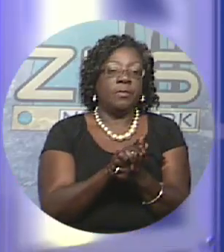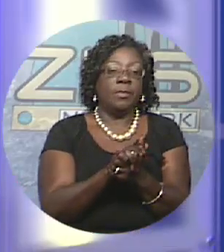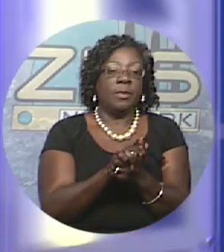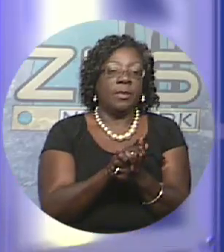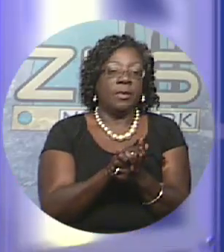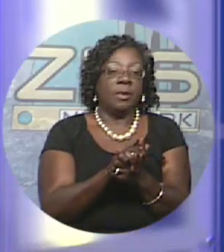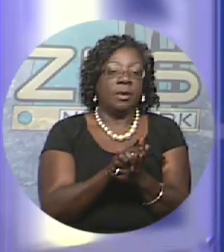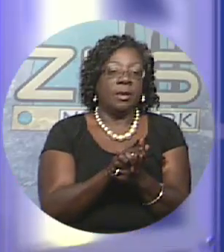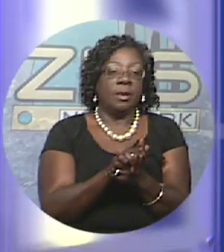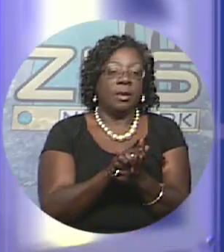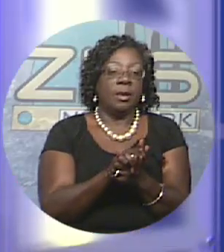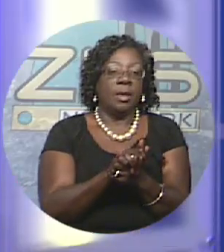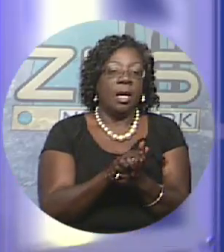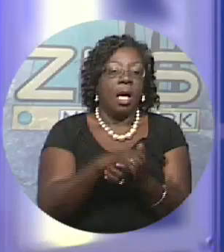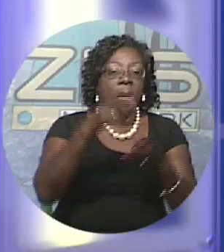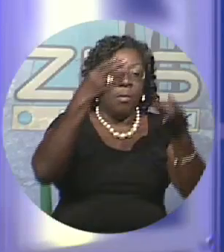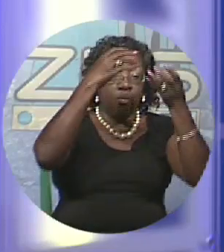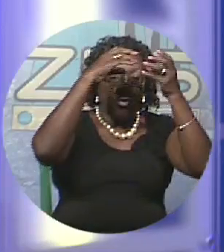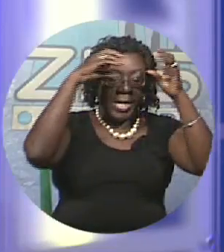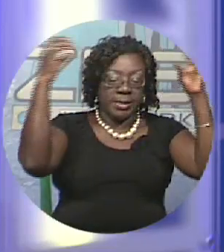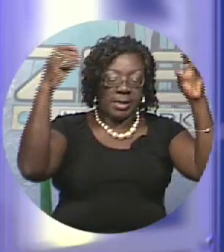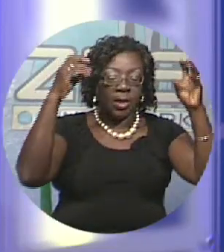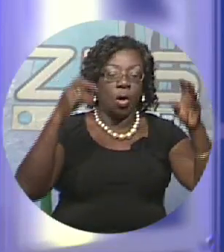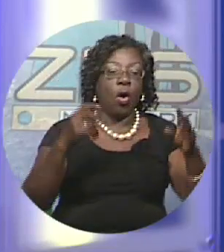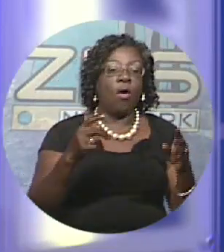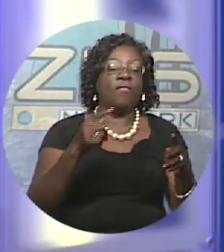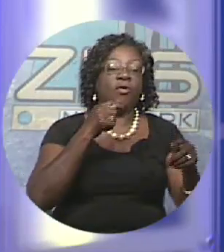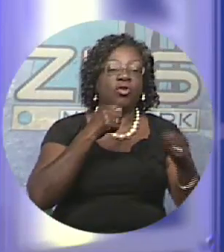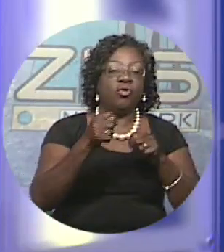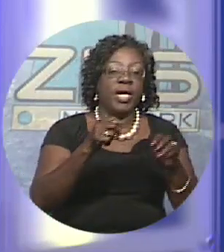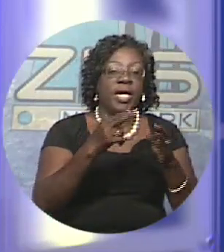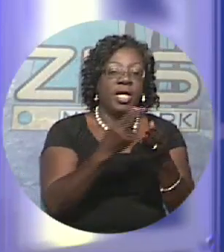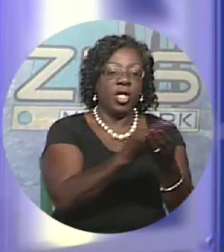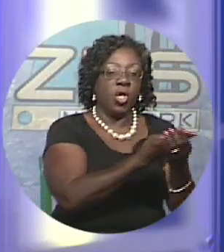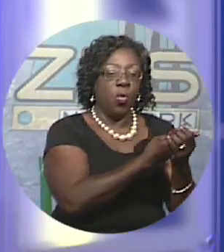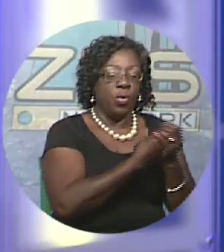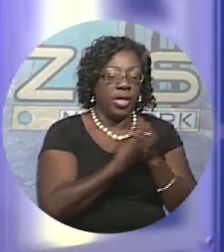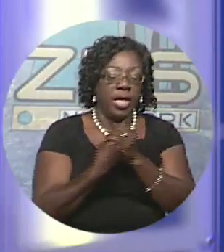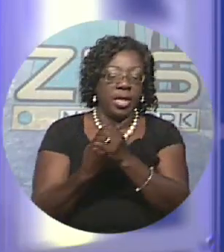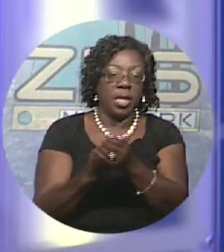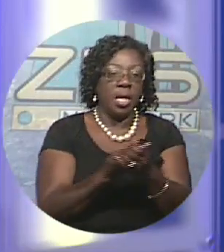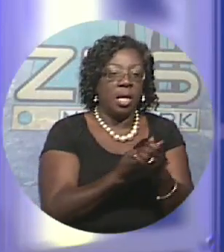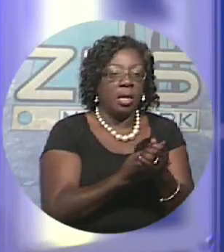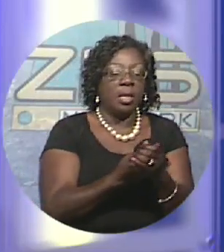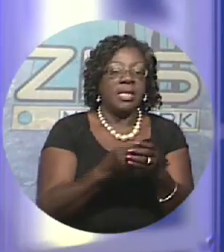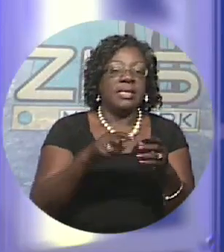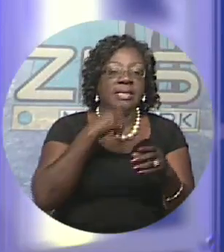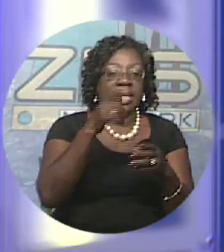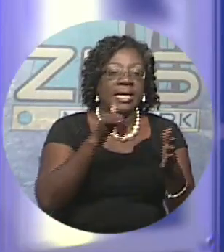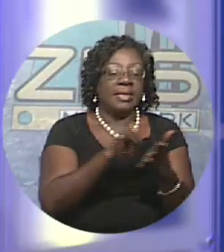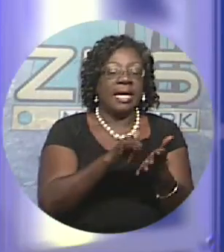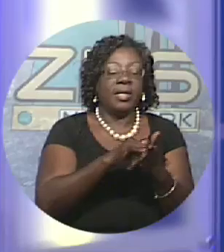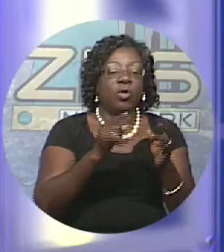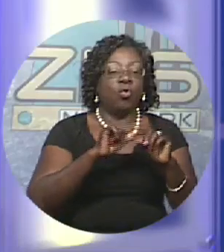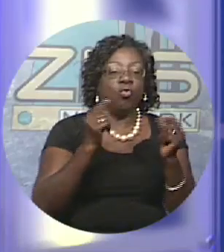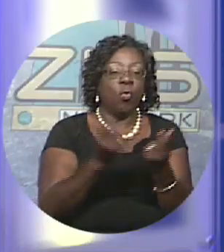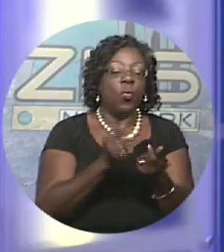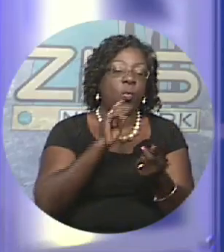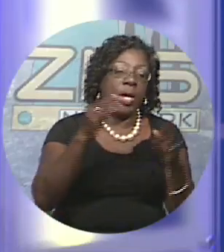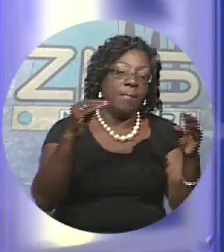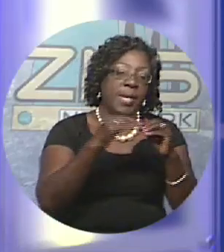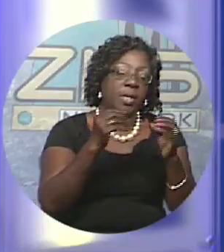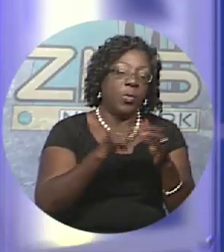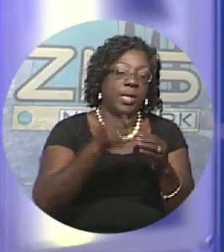Well, in news from the Labor Front, President of the Trade Union Congress, Obi Ferguson, confirmed to our news team that the group plans to meet with Prime Minister Perry